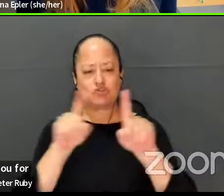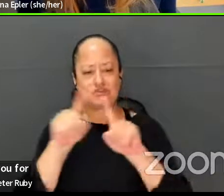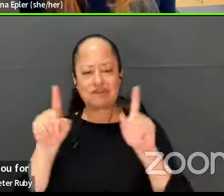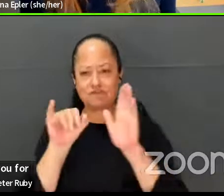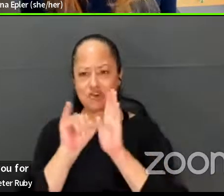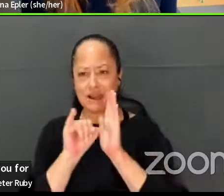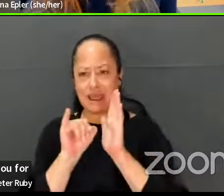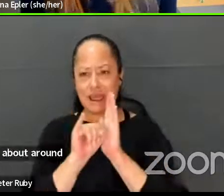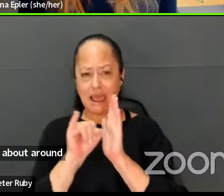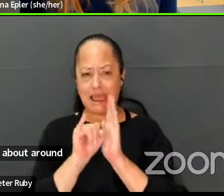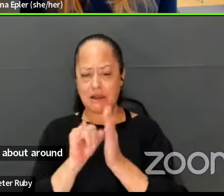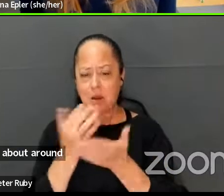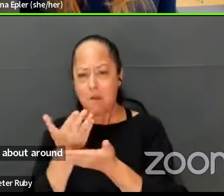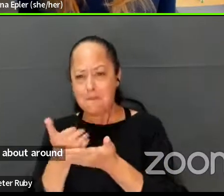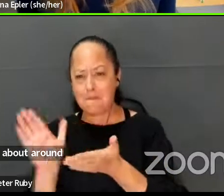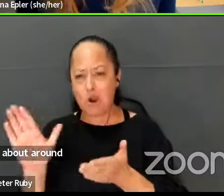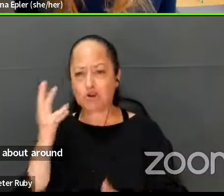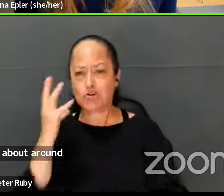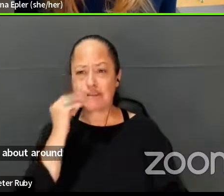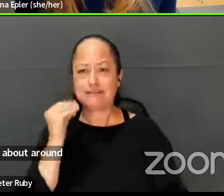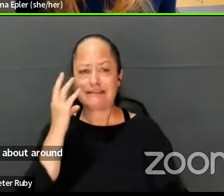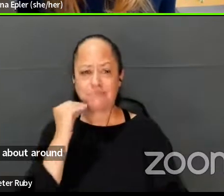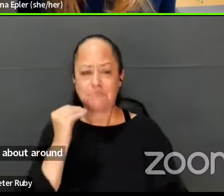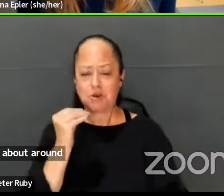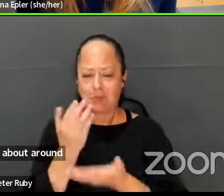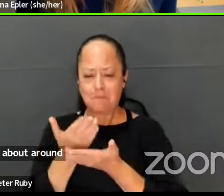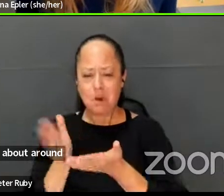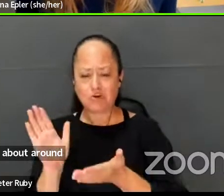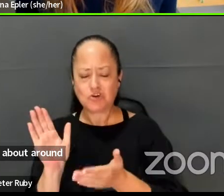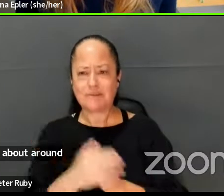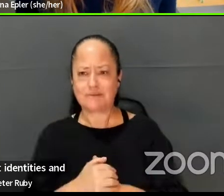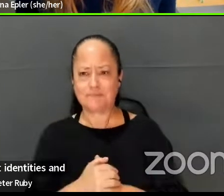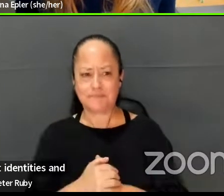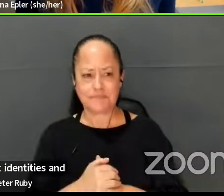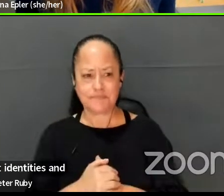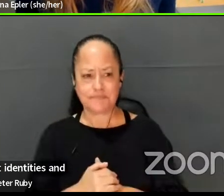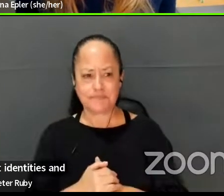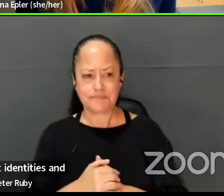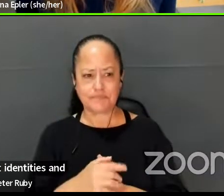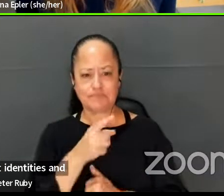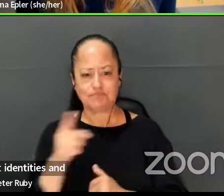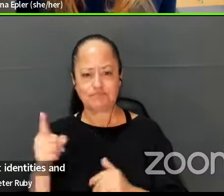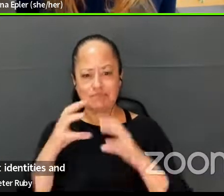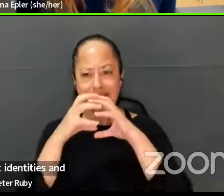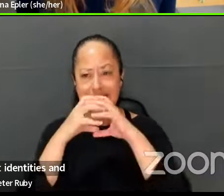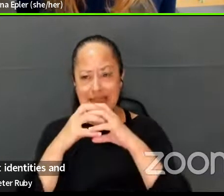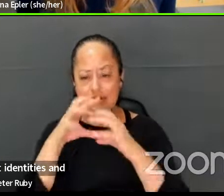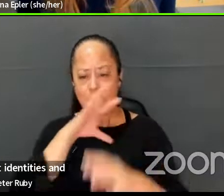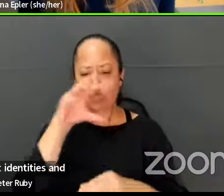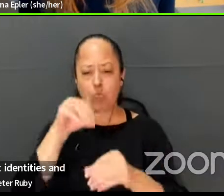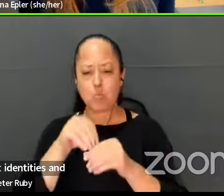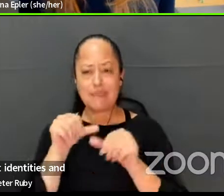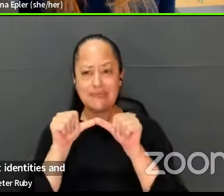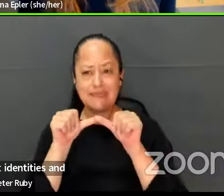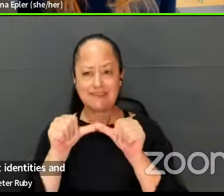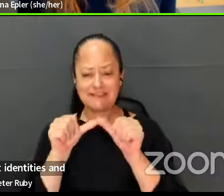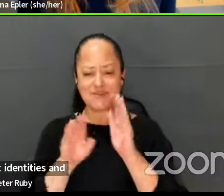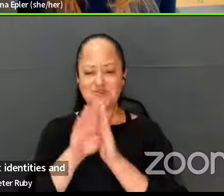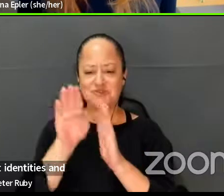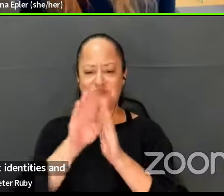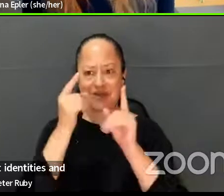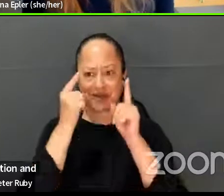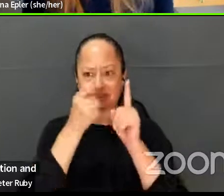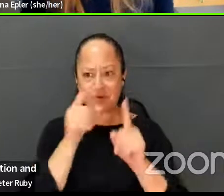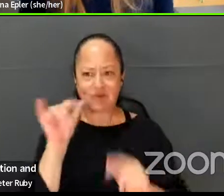and marginalized experiences with marginalization. And also there are intersections within the Sustainable Development Goals as